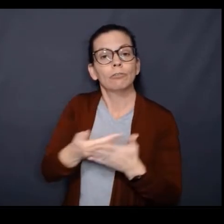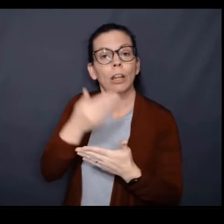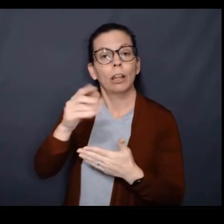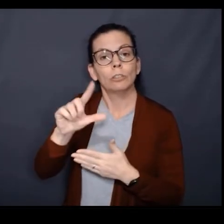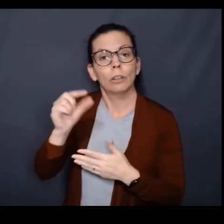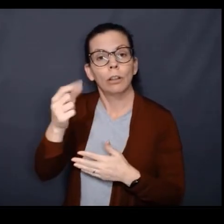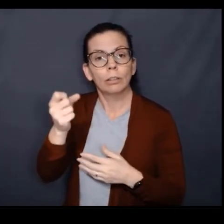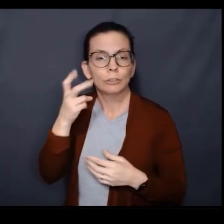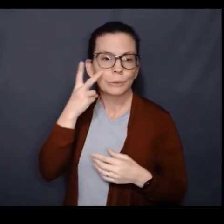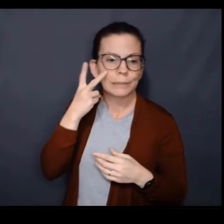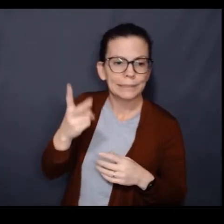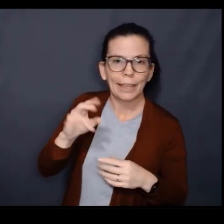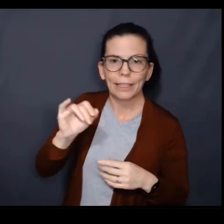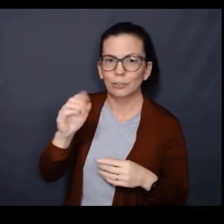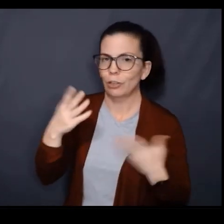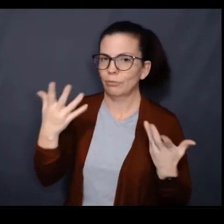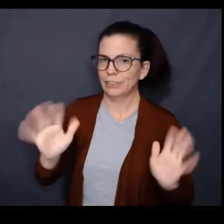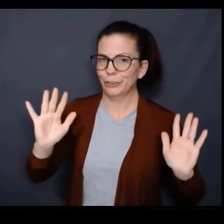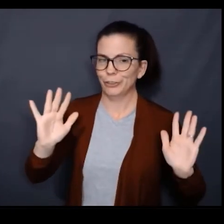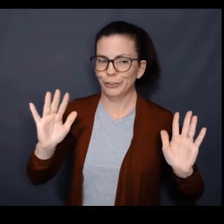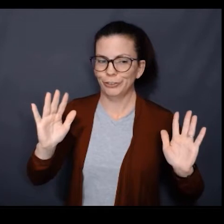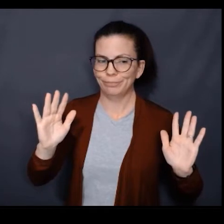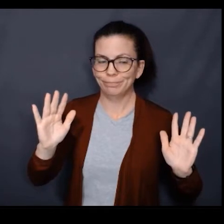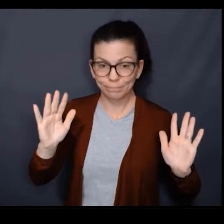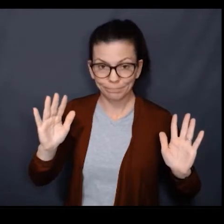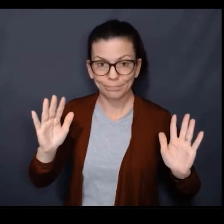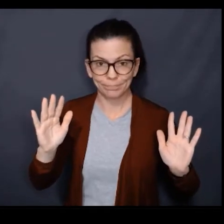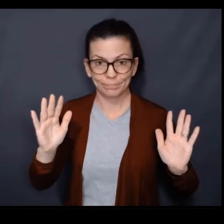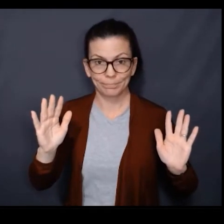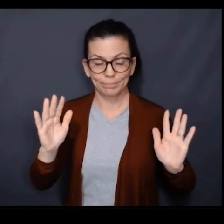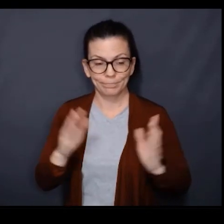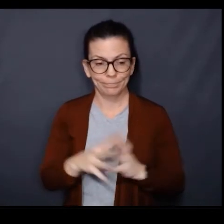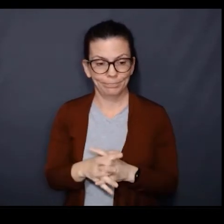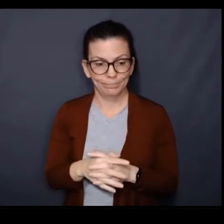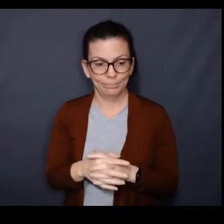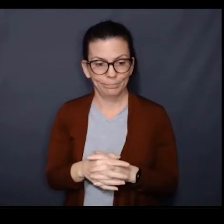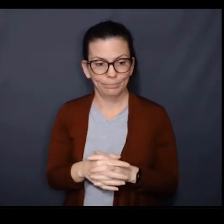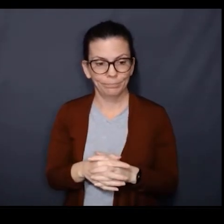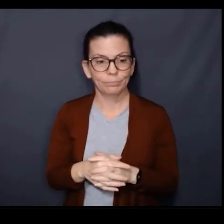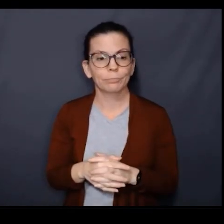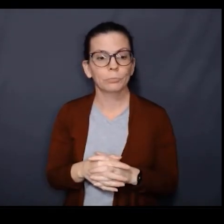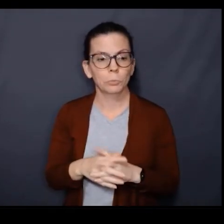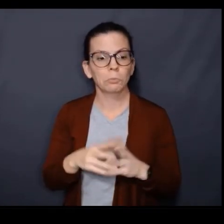If we refresh the logs, we can see that the job is finished.